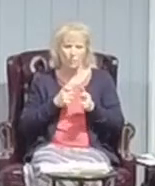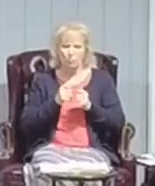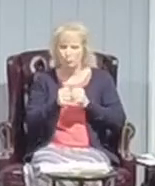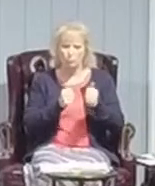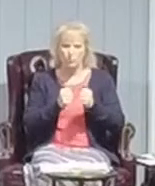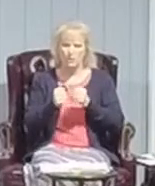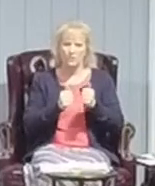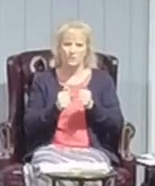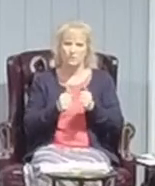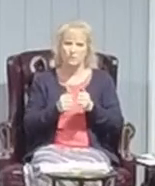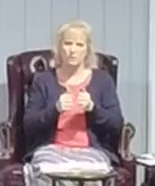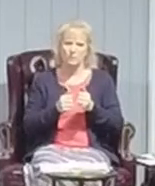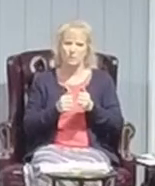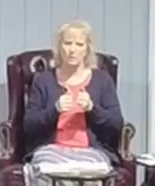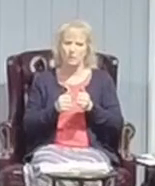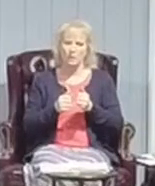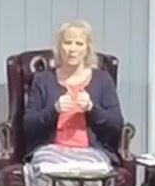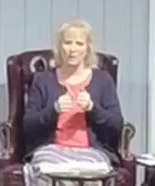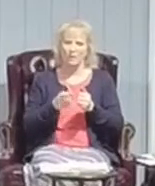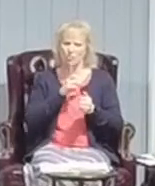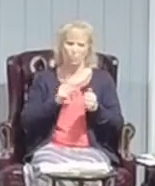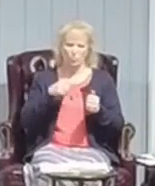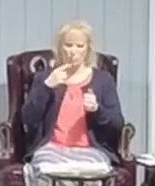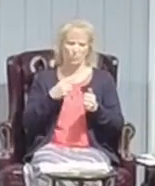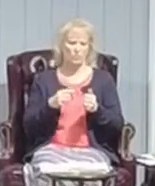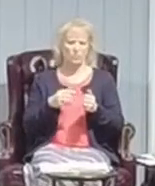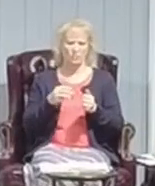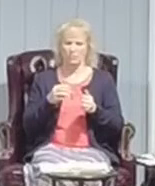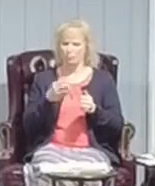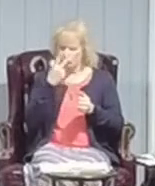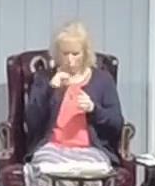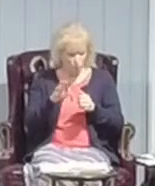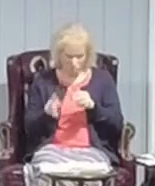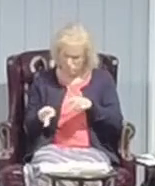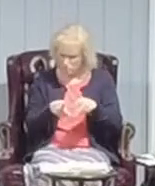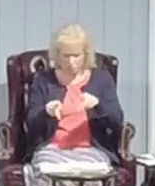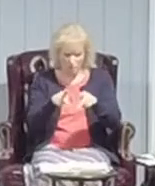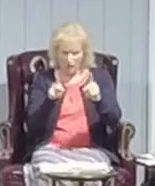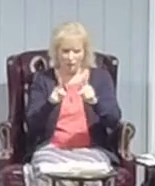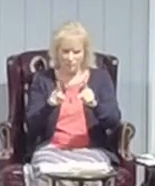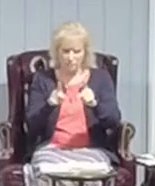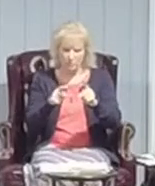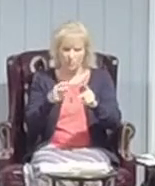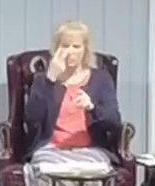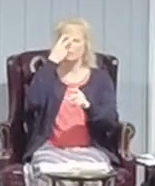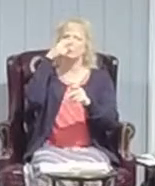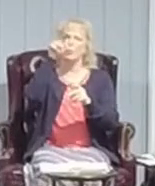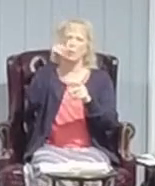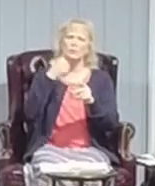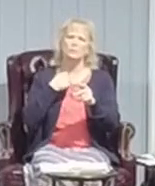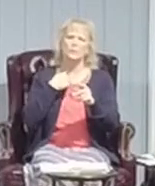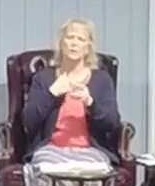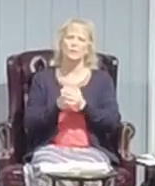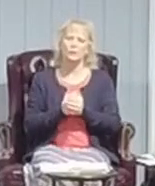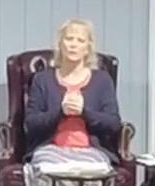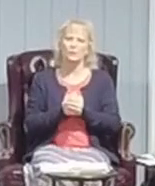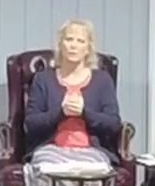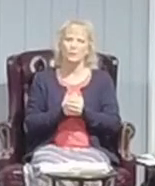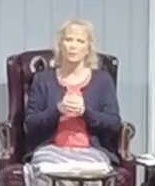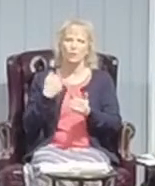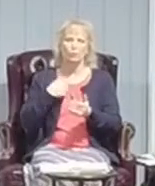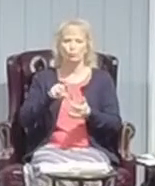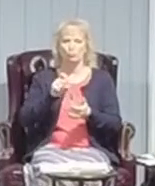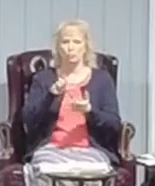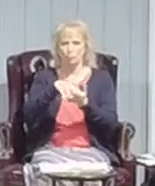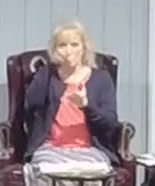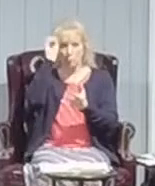I want you watching me. Because he knows where everything is that we would stumble and fall over. He knows how to protect us if we just learn to